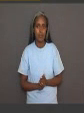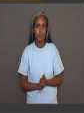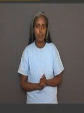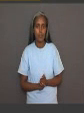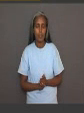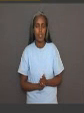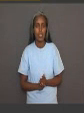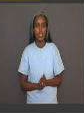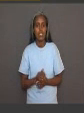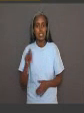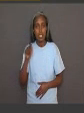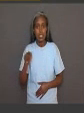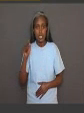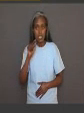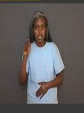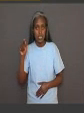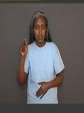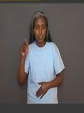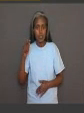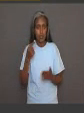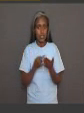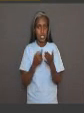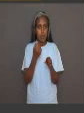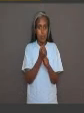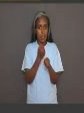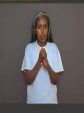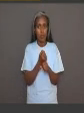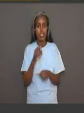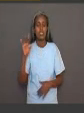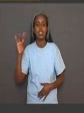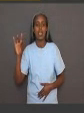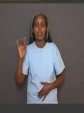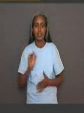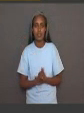The standard deviation of their performance was 8.